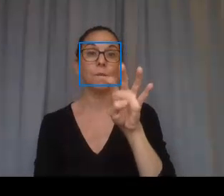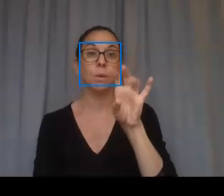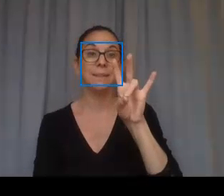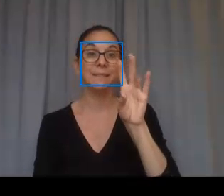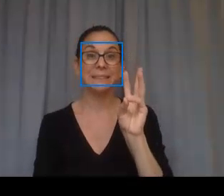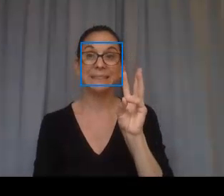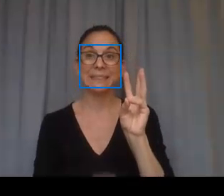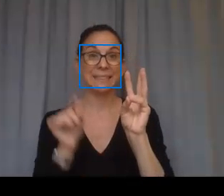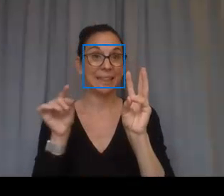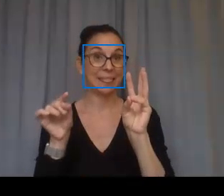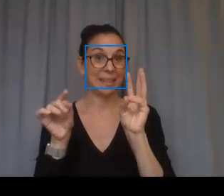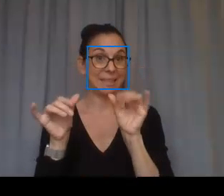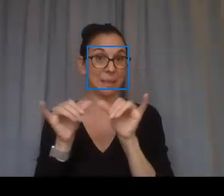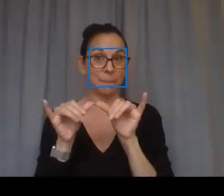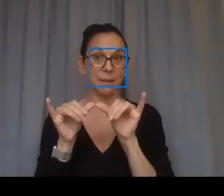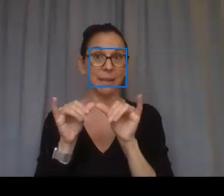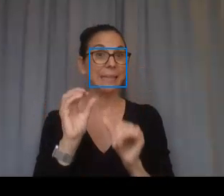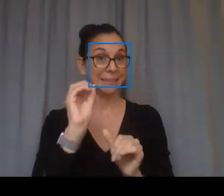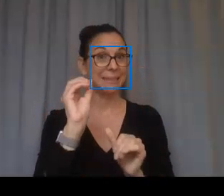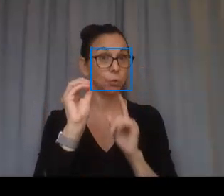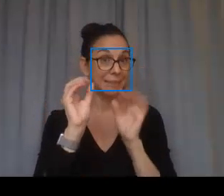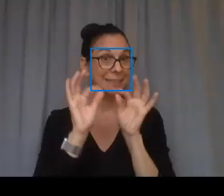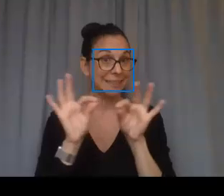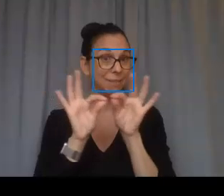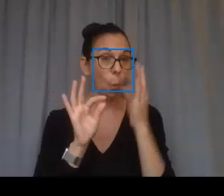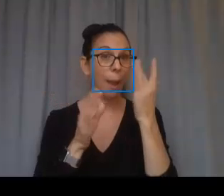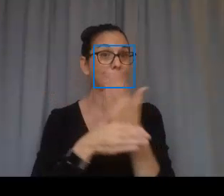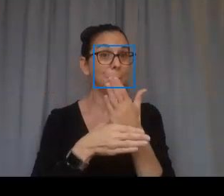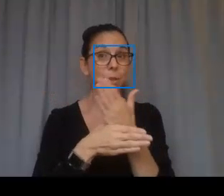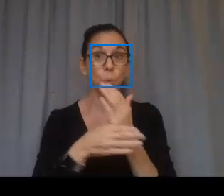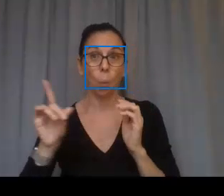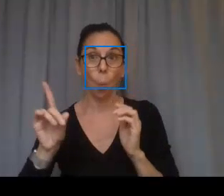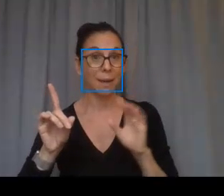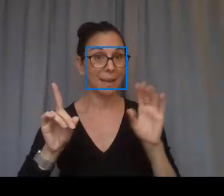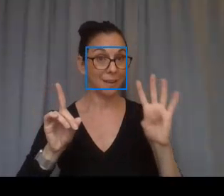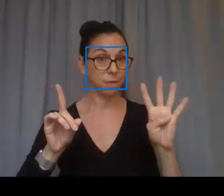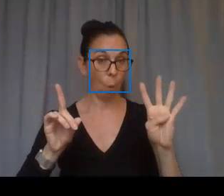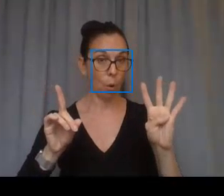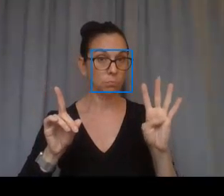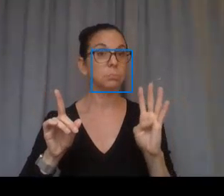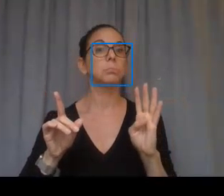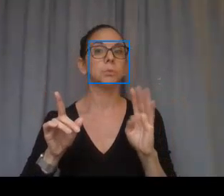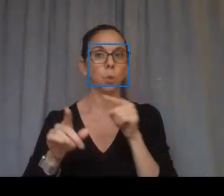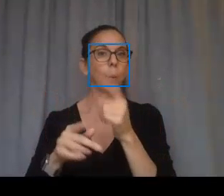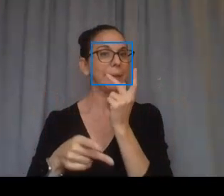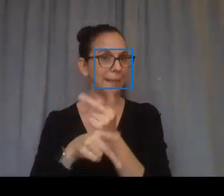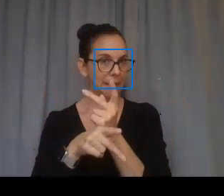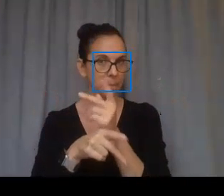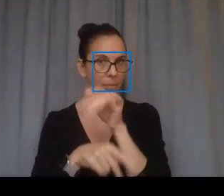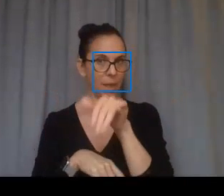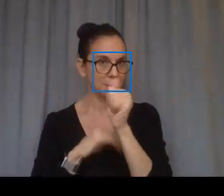10,476. So in this measurement, the 0 is significant because it's between significant digits. So what we're rounding here, we're going to keep